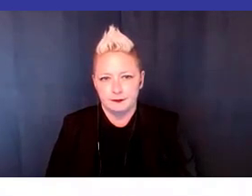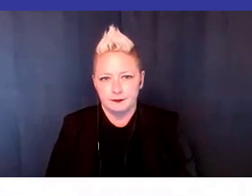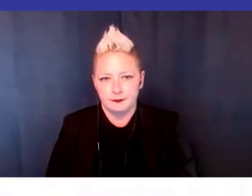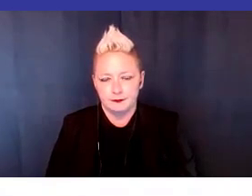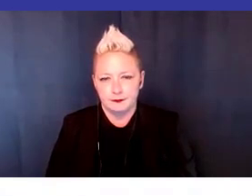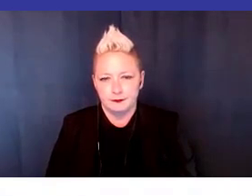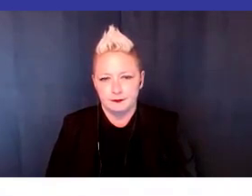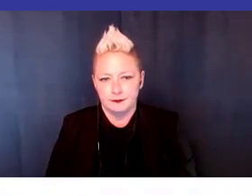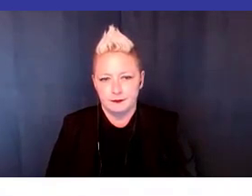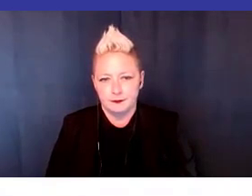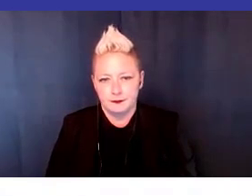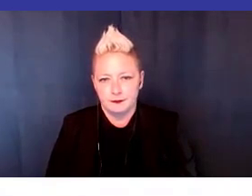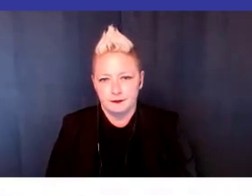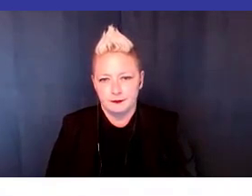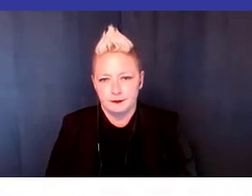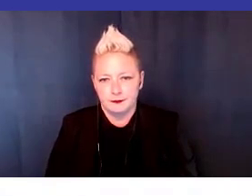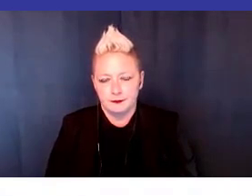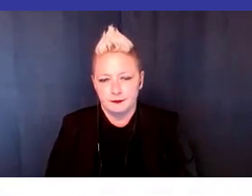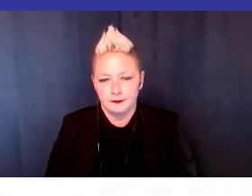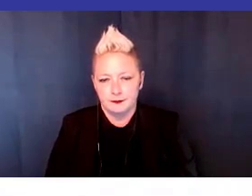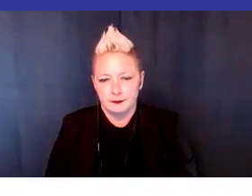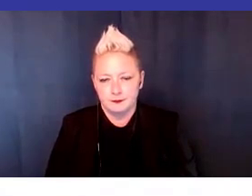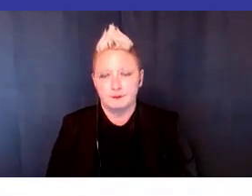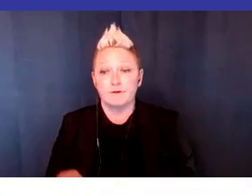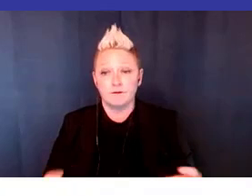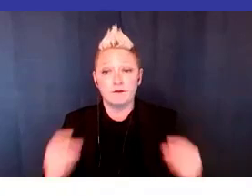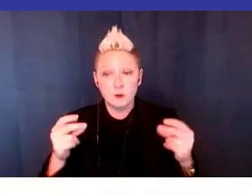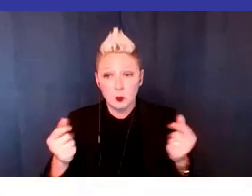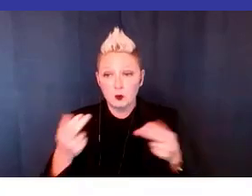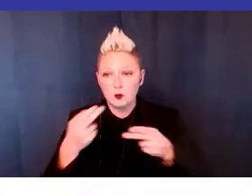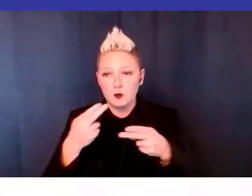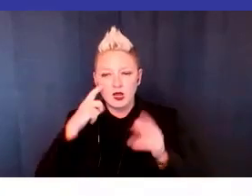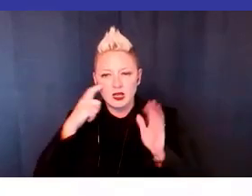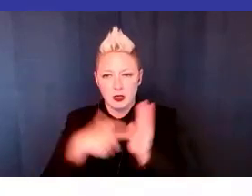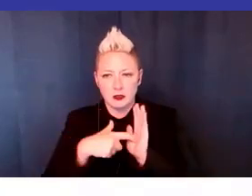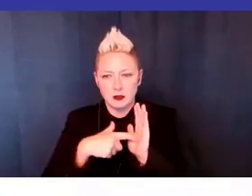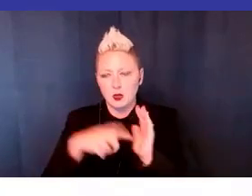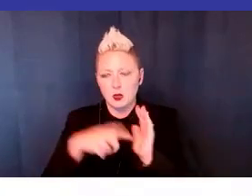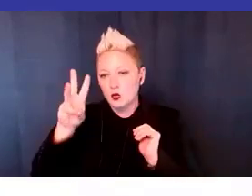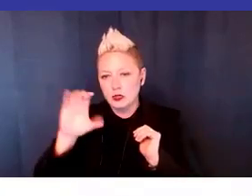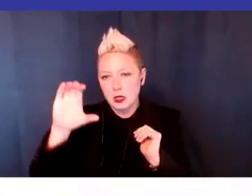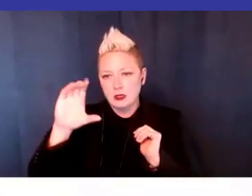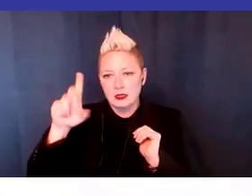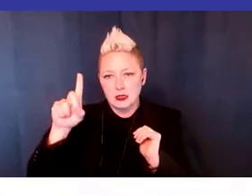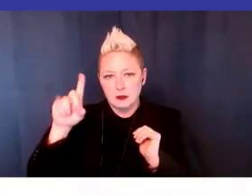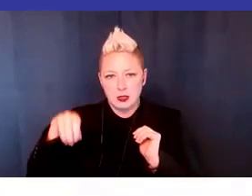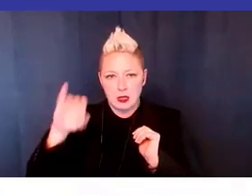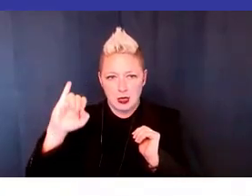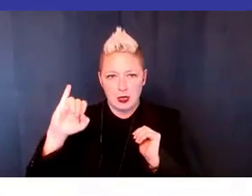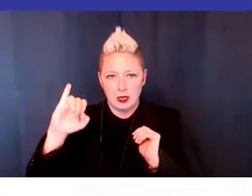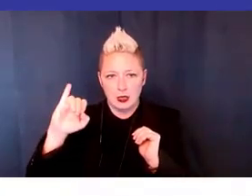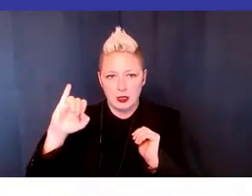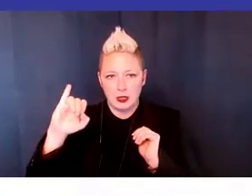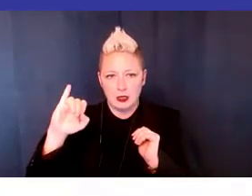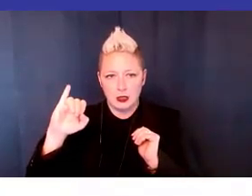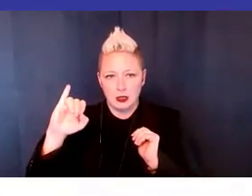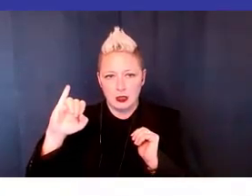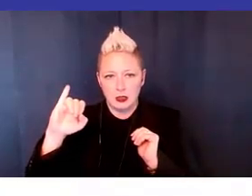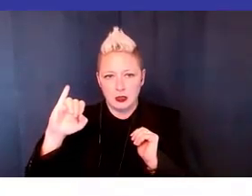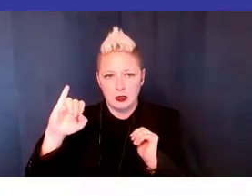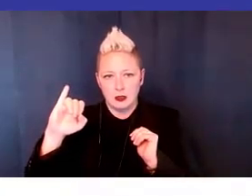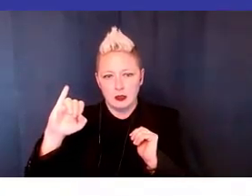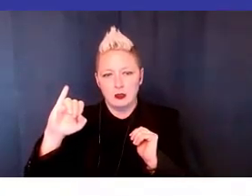I want to quickly just acknowledge the Wisconsin Department of Public Instruction's honor of